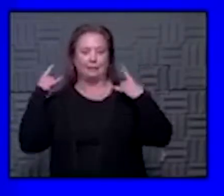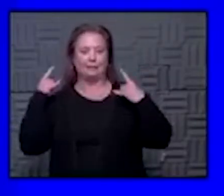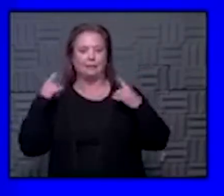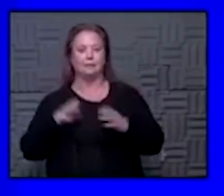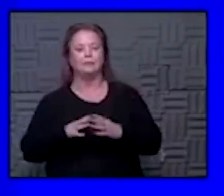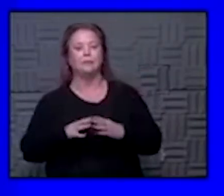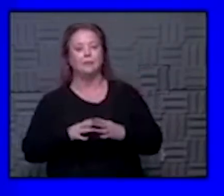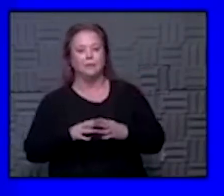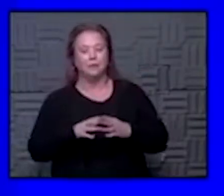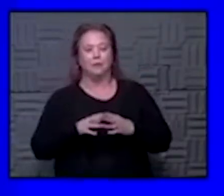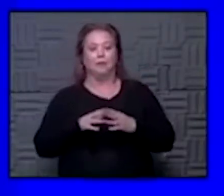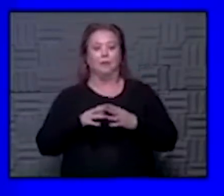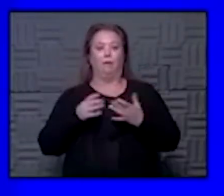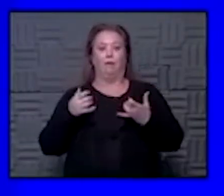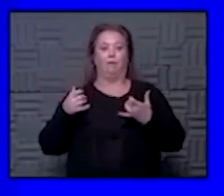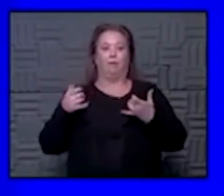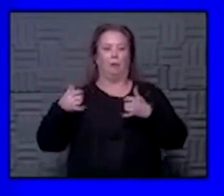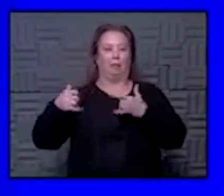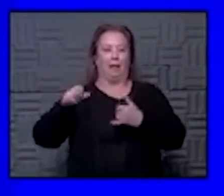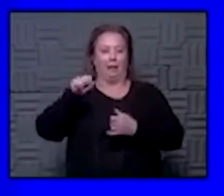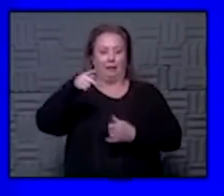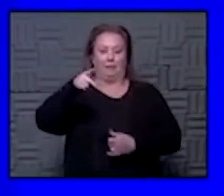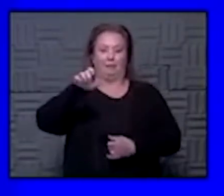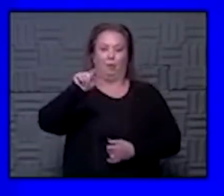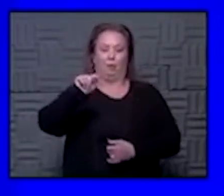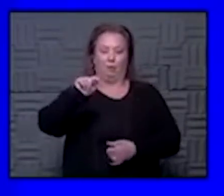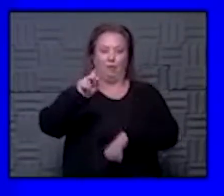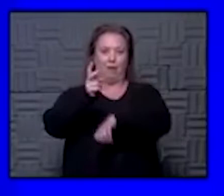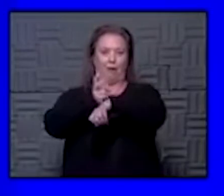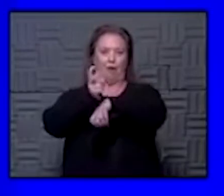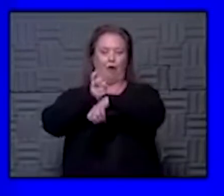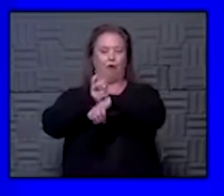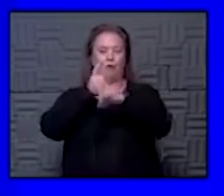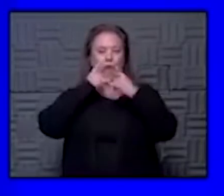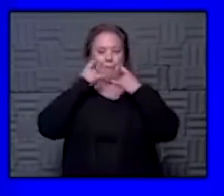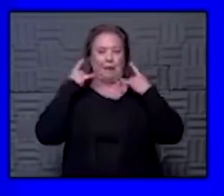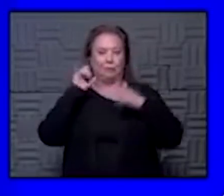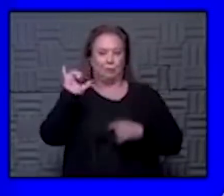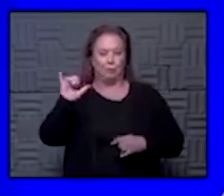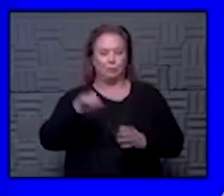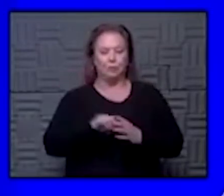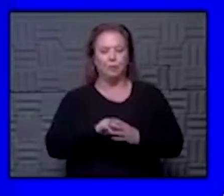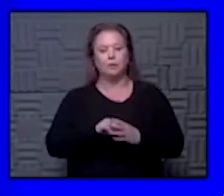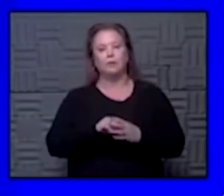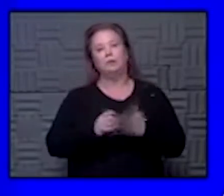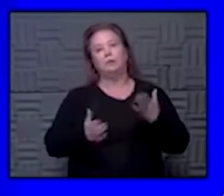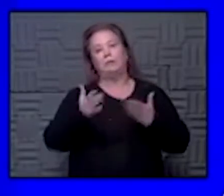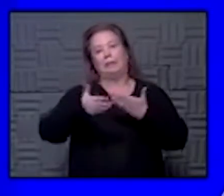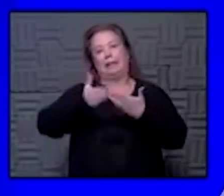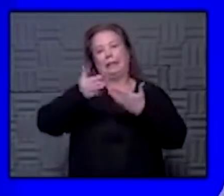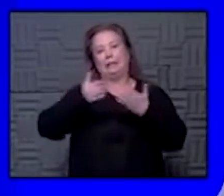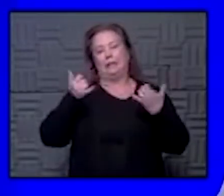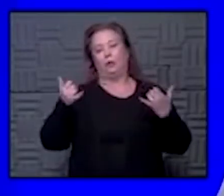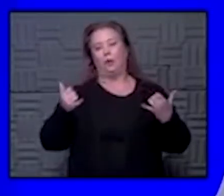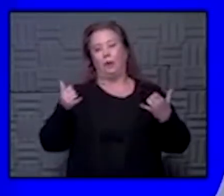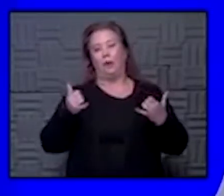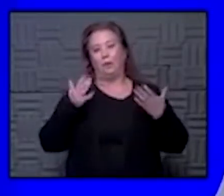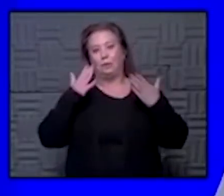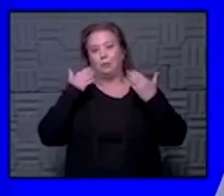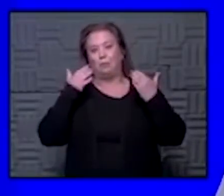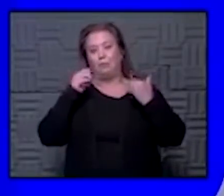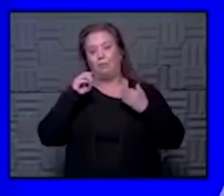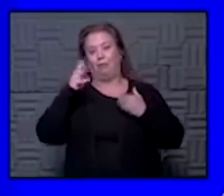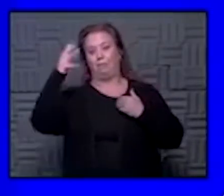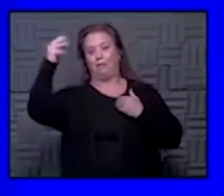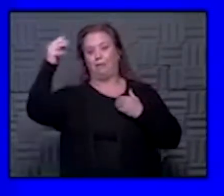wearing, such as if you're playing a sport as well, it's going to be more difficult to wear a mask. It might be a little bit easier now that it's cooler. You won't